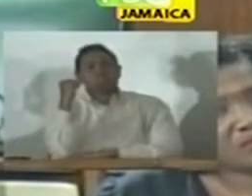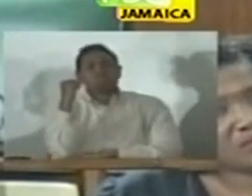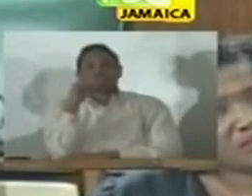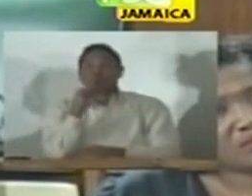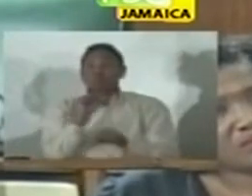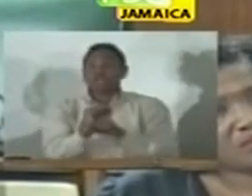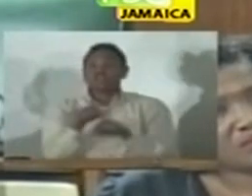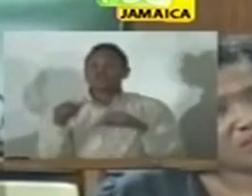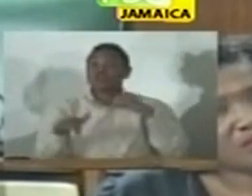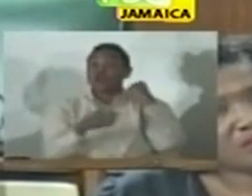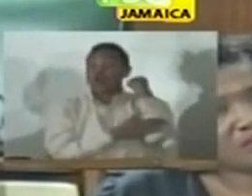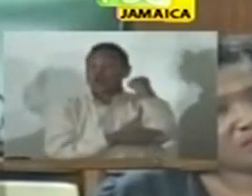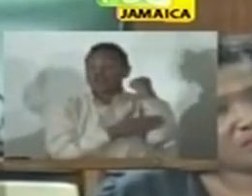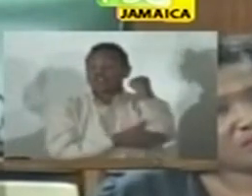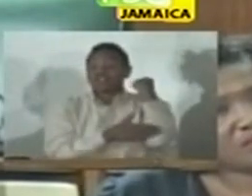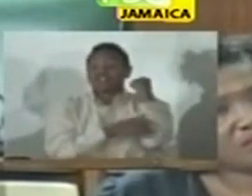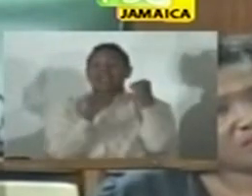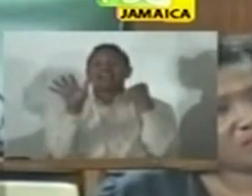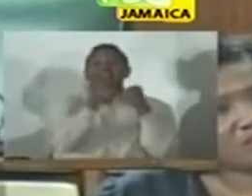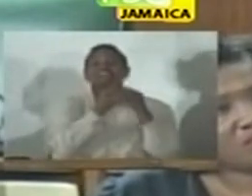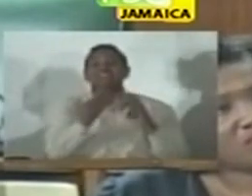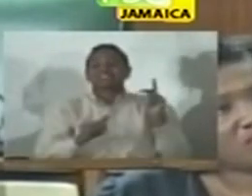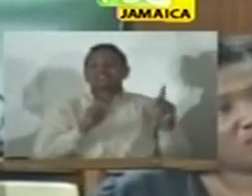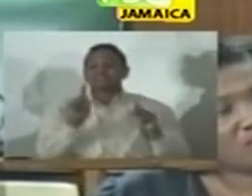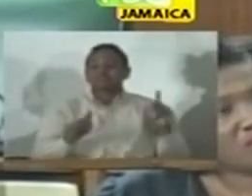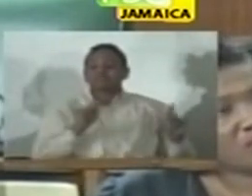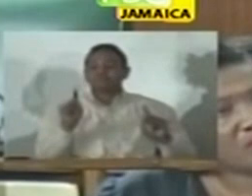that the country and its people are